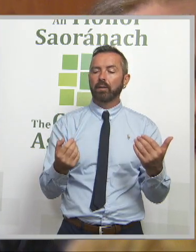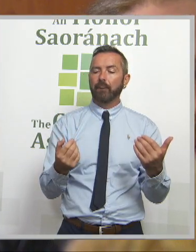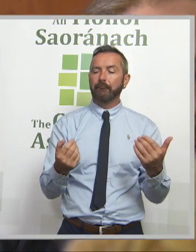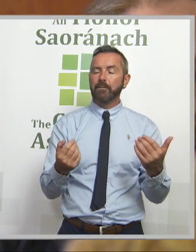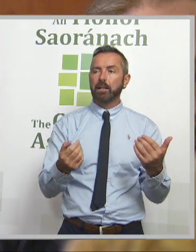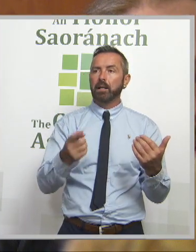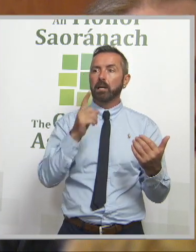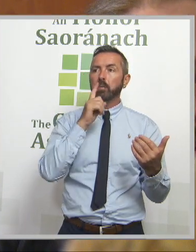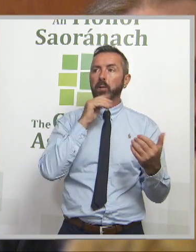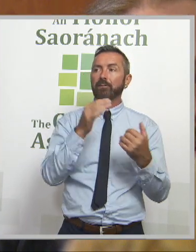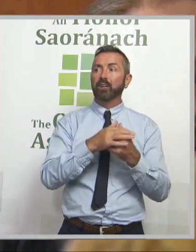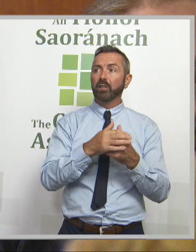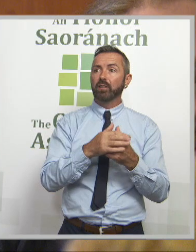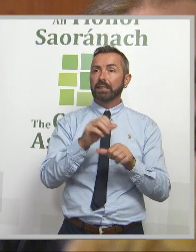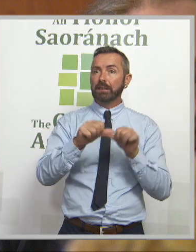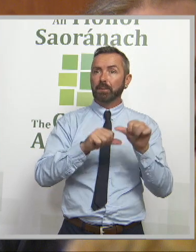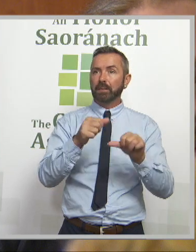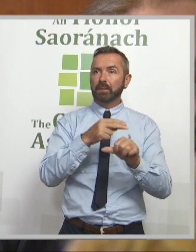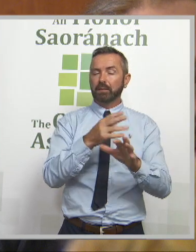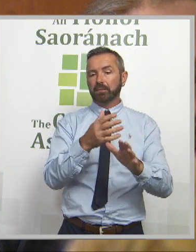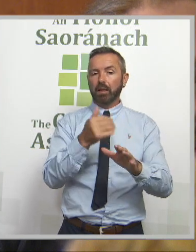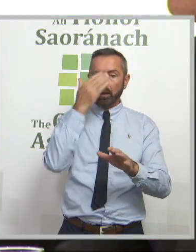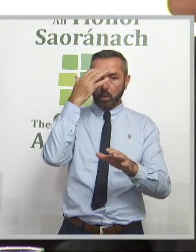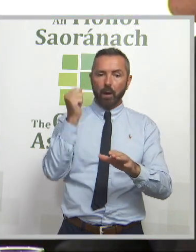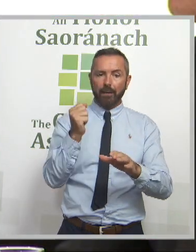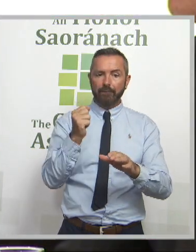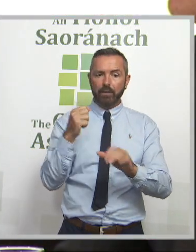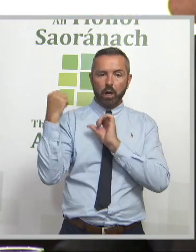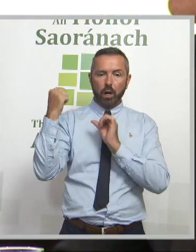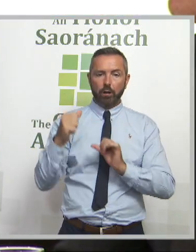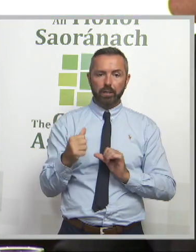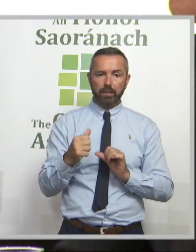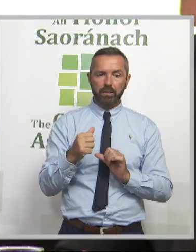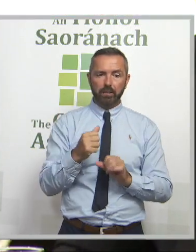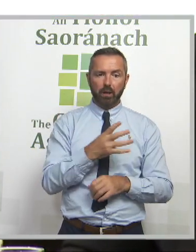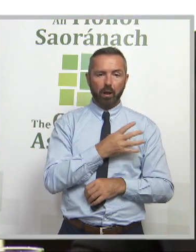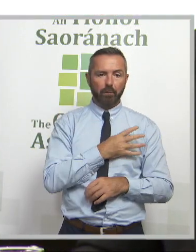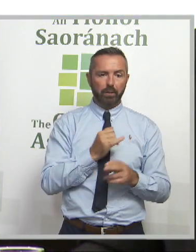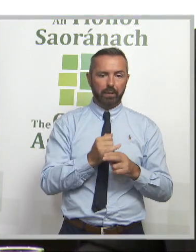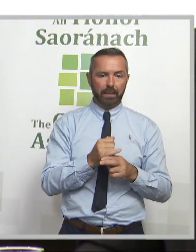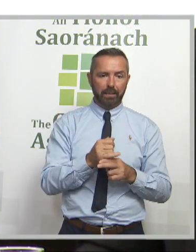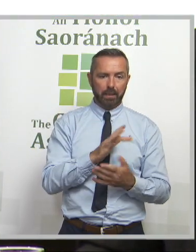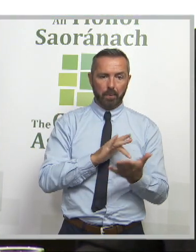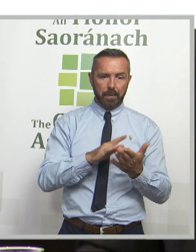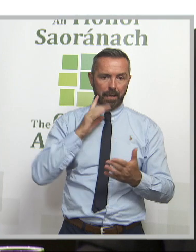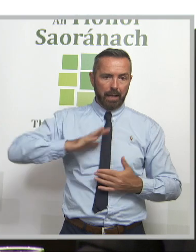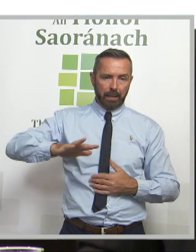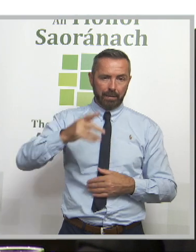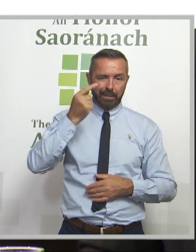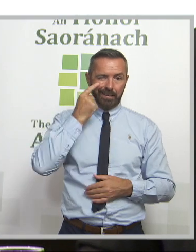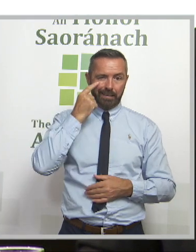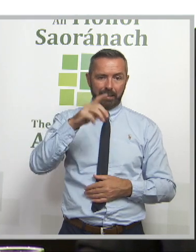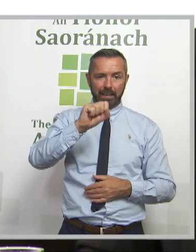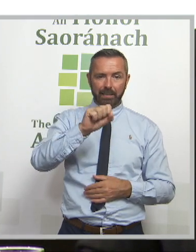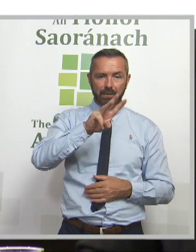From the point of view of species, I know that heritage officers in the Midlands identified the swift population as being in decline, and started to do quite a